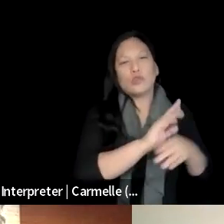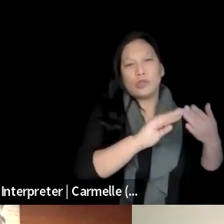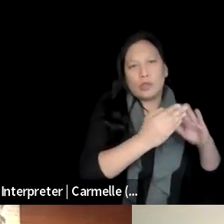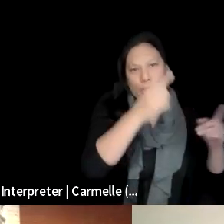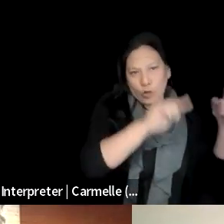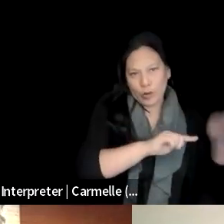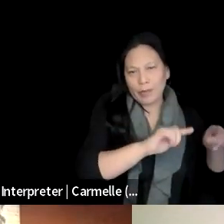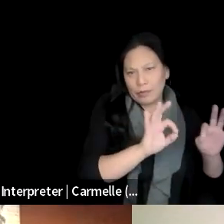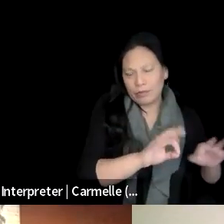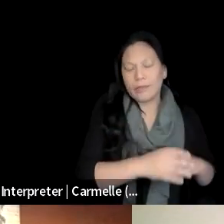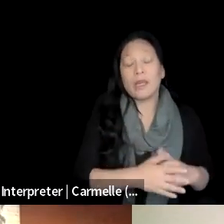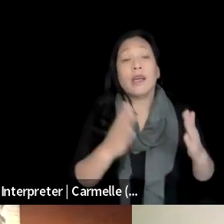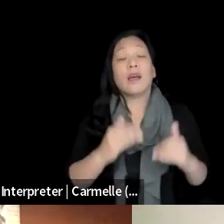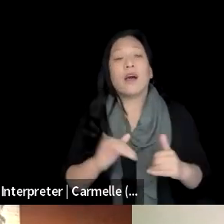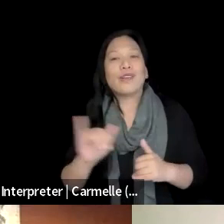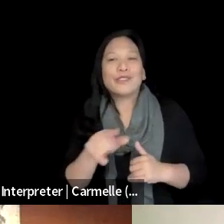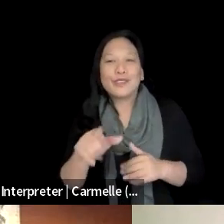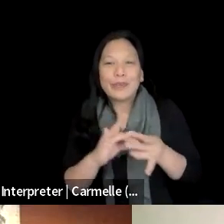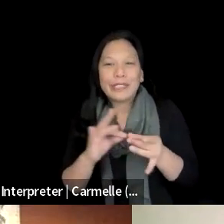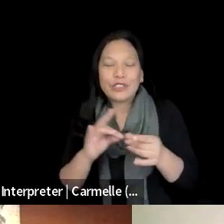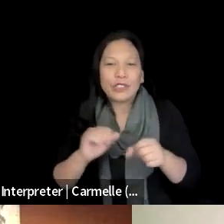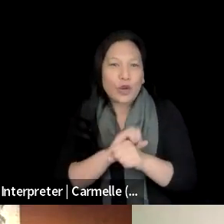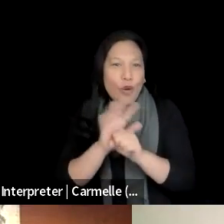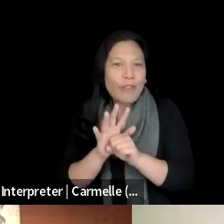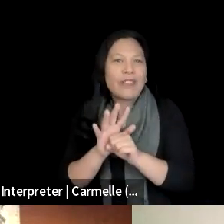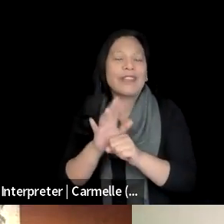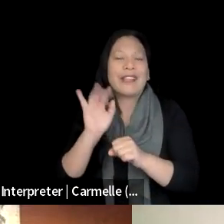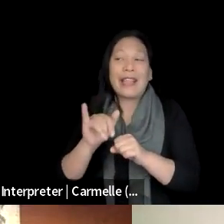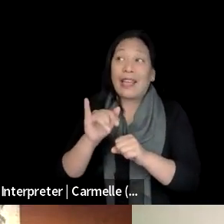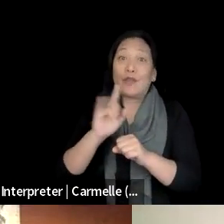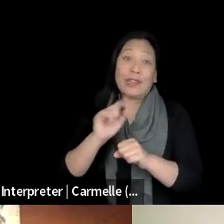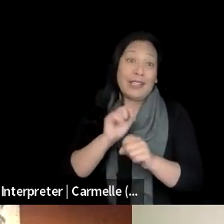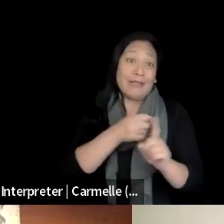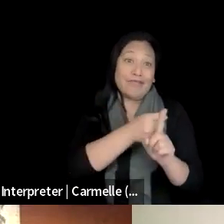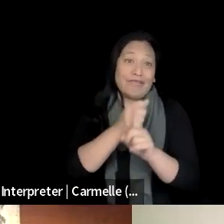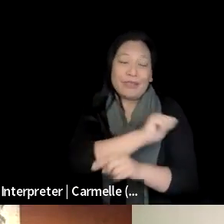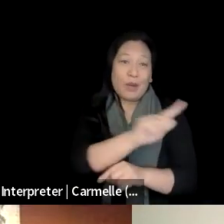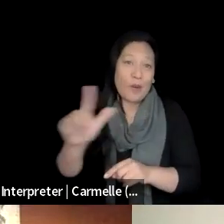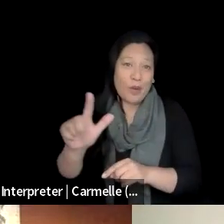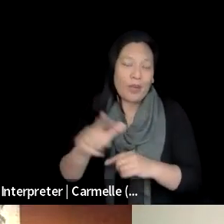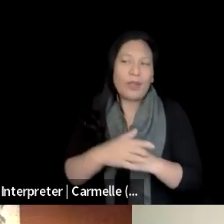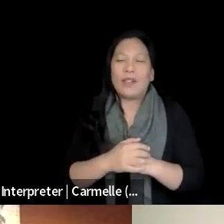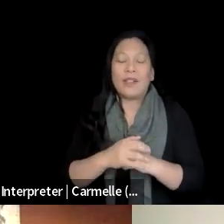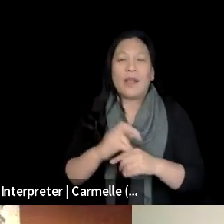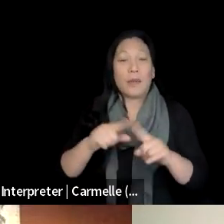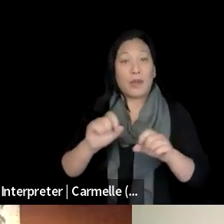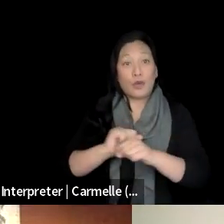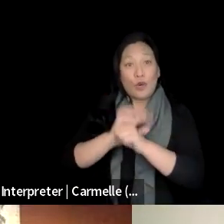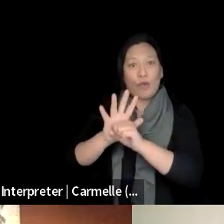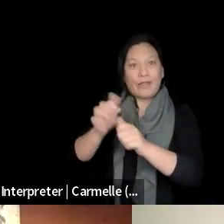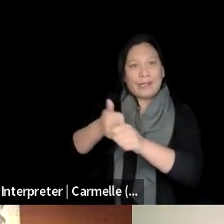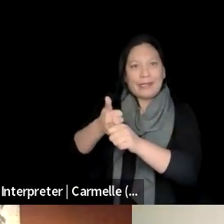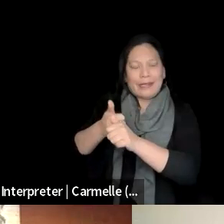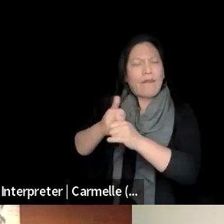something that happened during COVID for all of us and the impact of that experience on